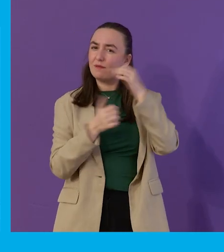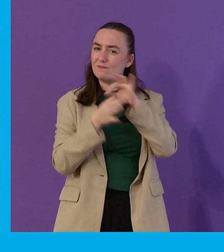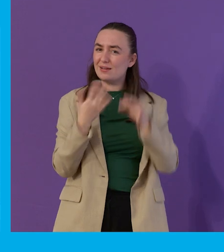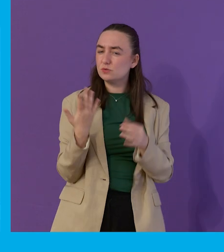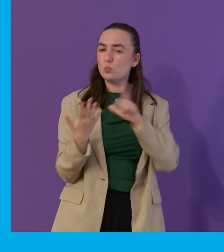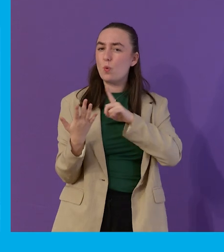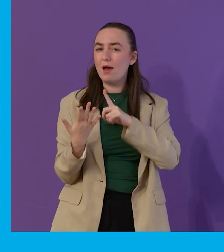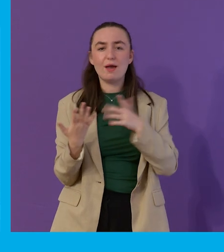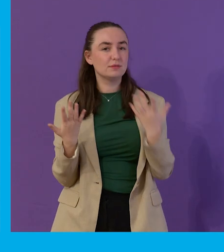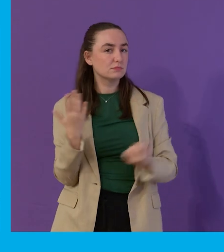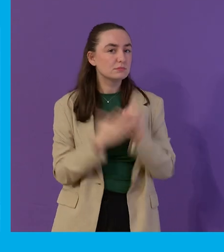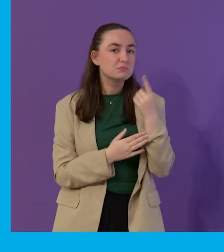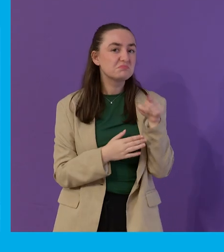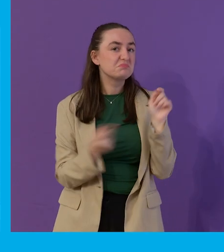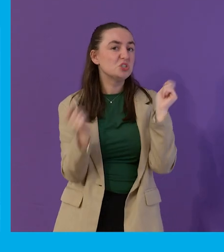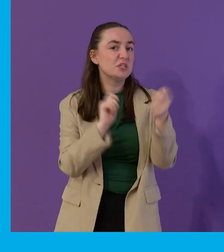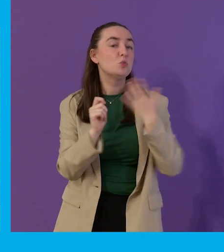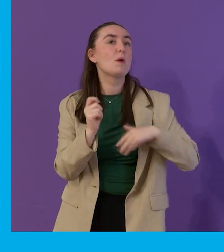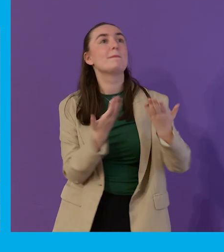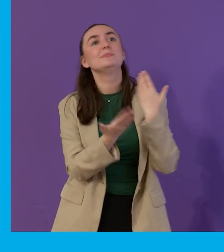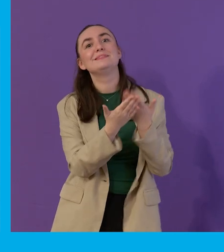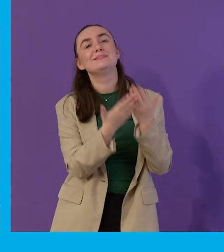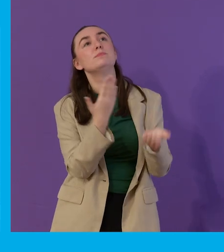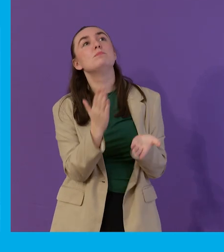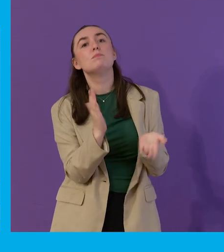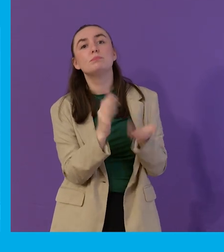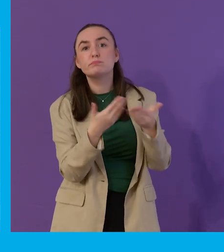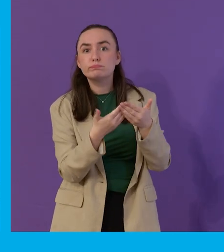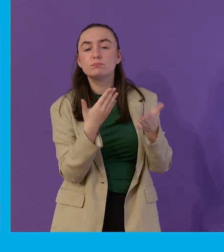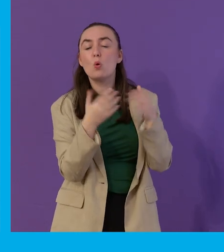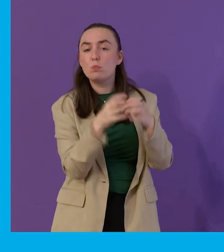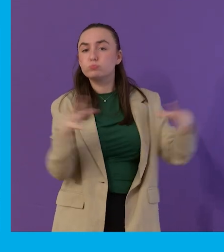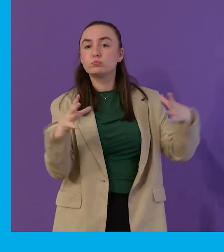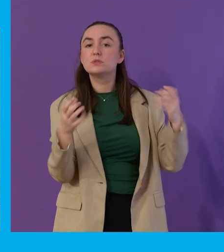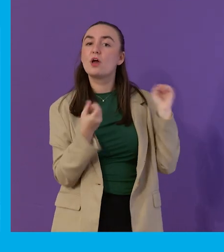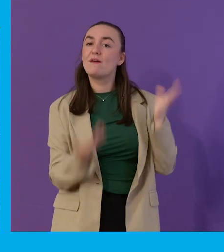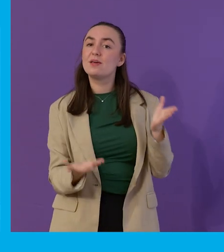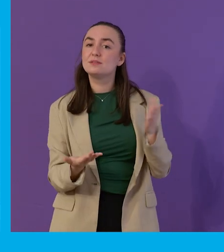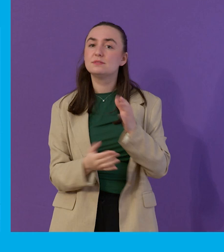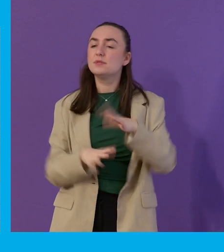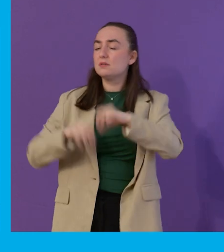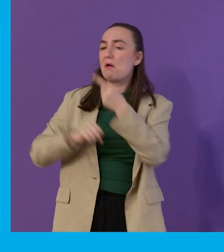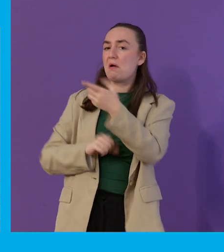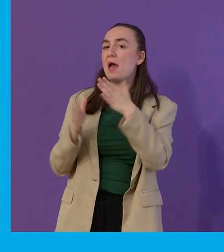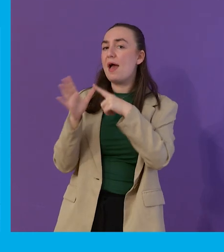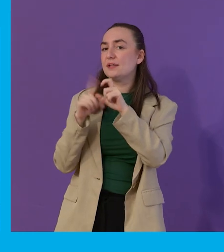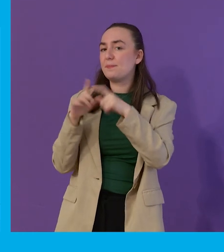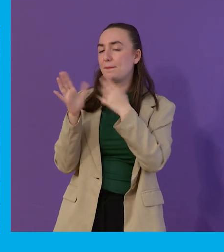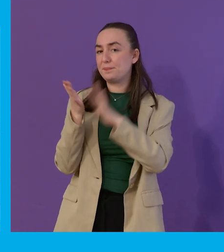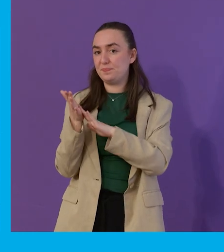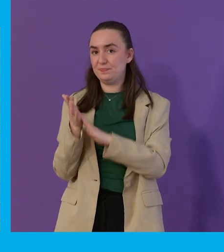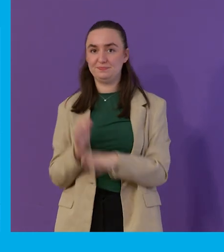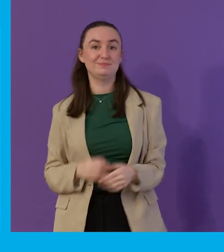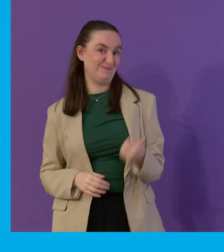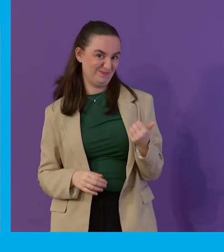driving this change? And maybe I can start with Adam. Yeah, so I think, and again,